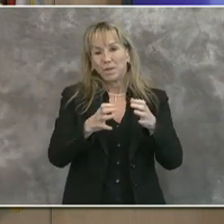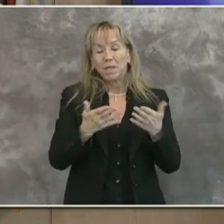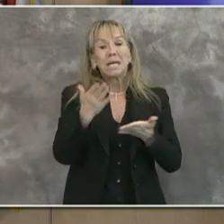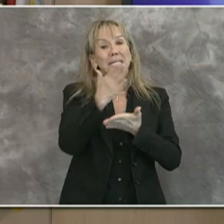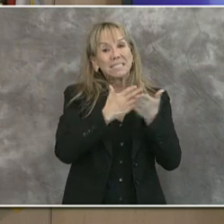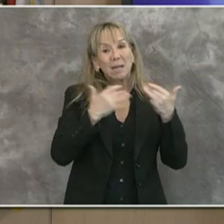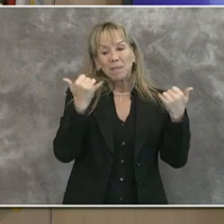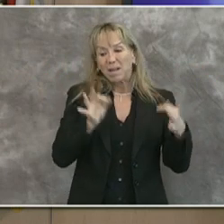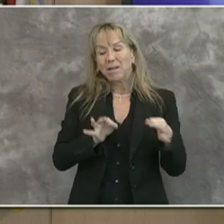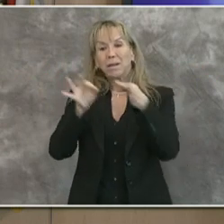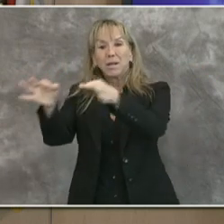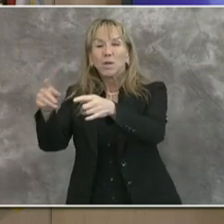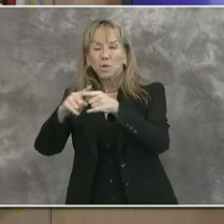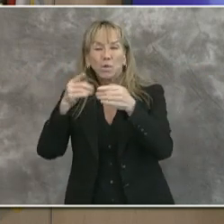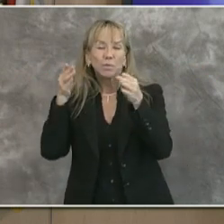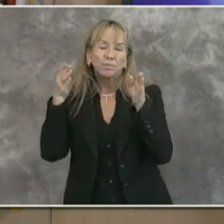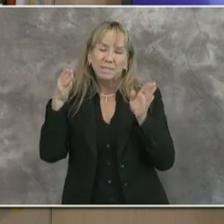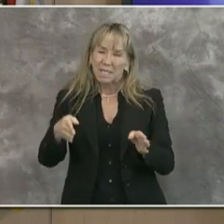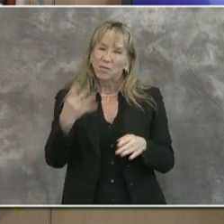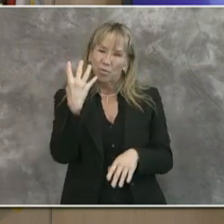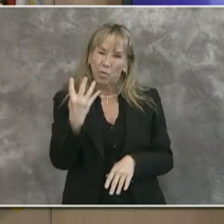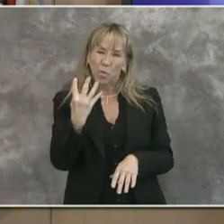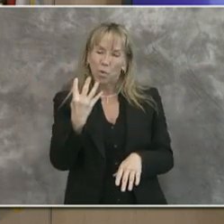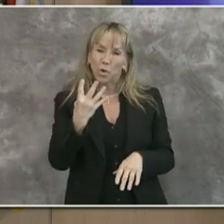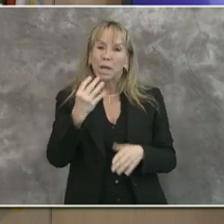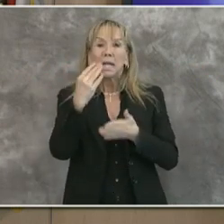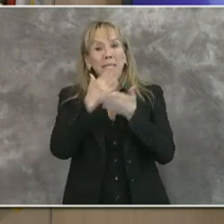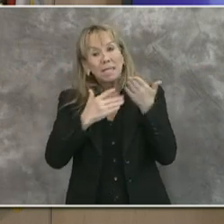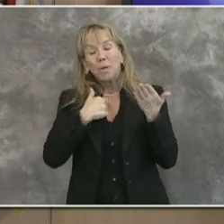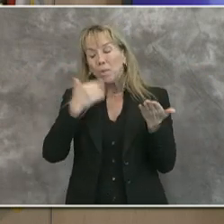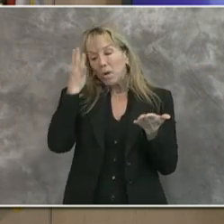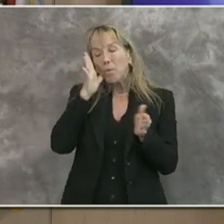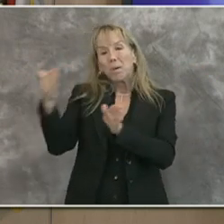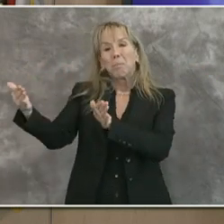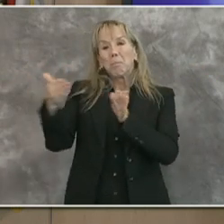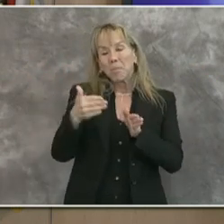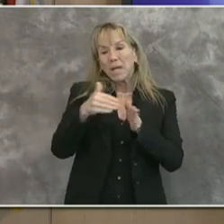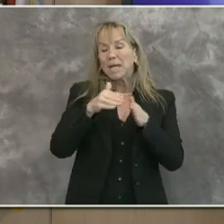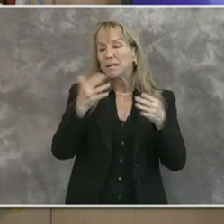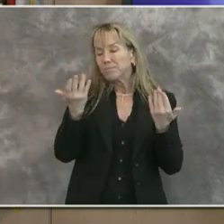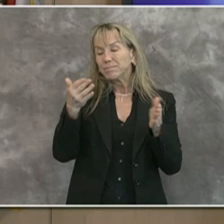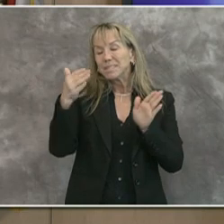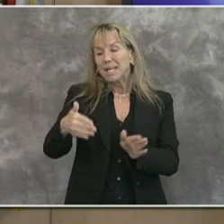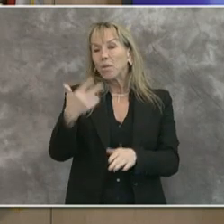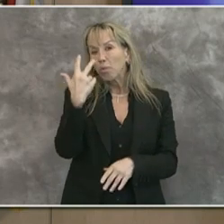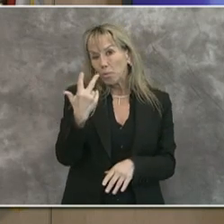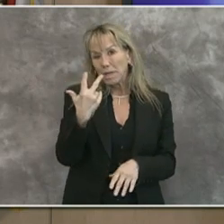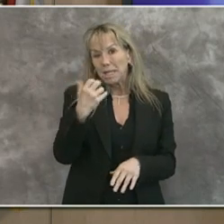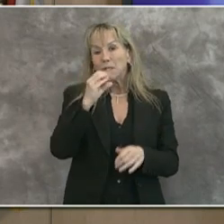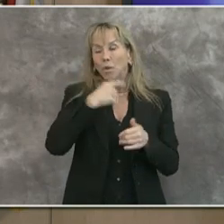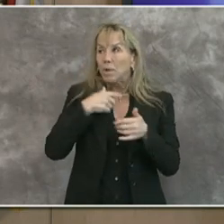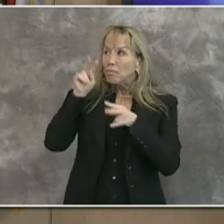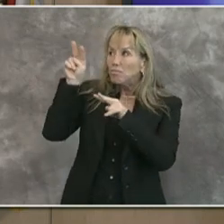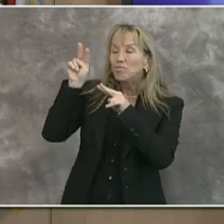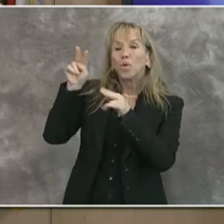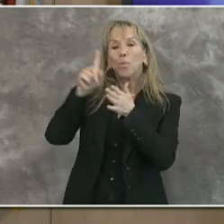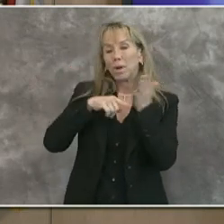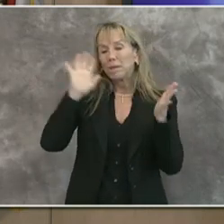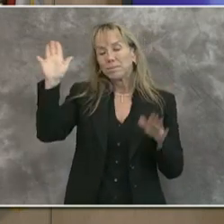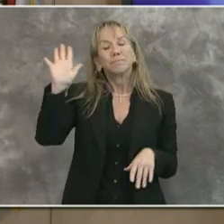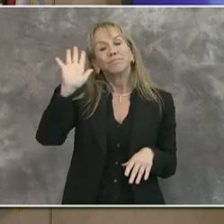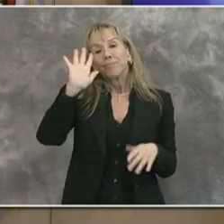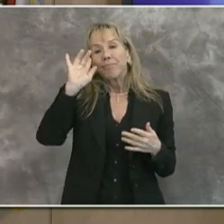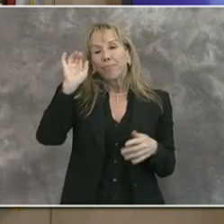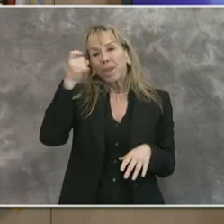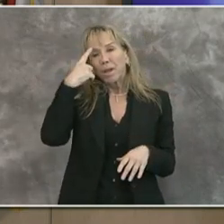stage 4, as the governor has alluded to. A number of them we expect will be in stage 3, and we will stand by for the state to put out new guidance on new industries.